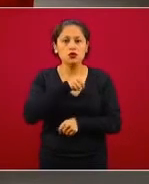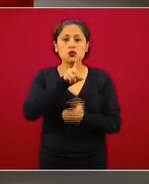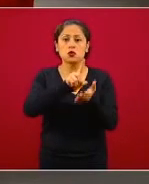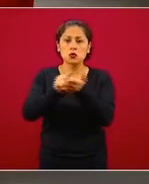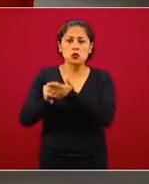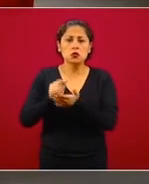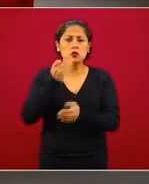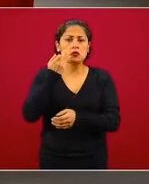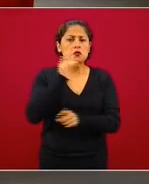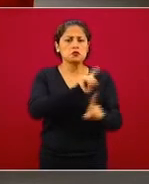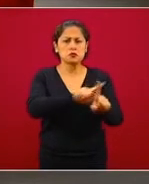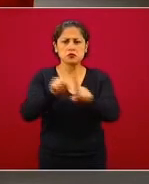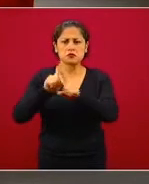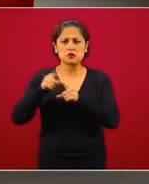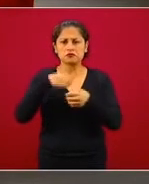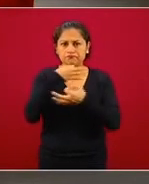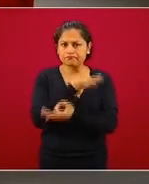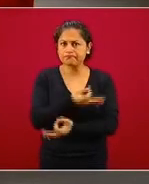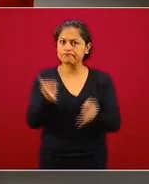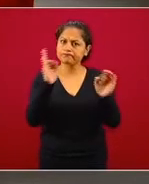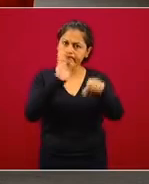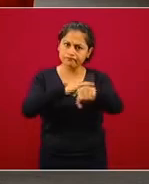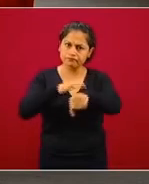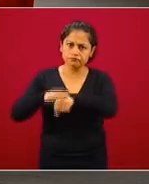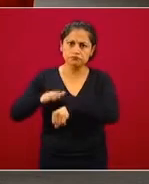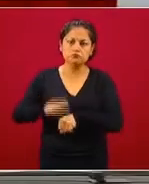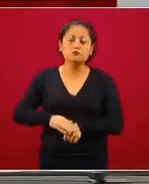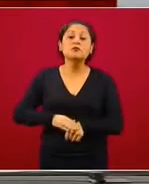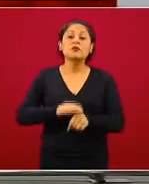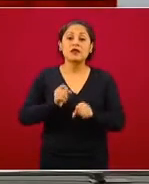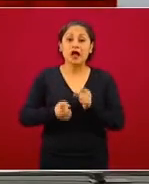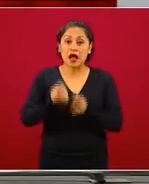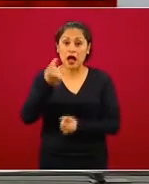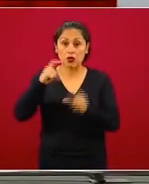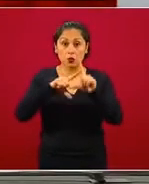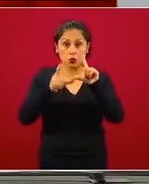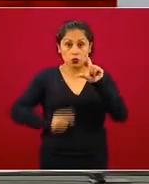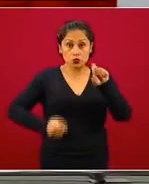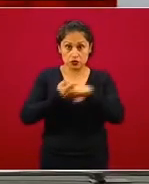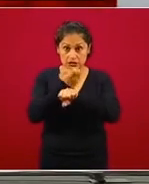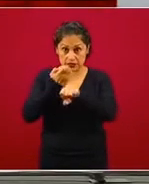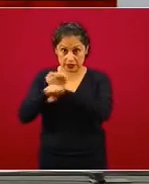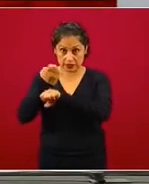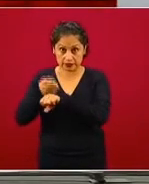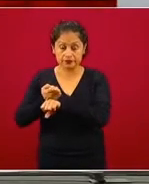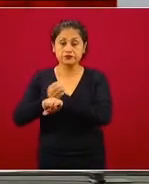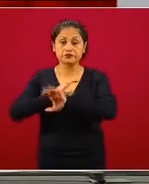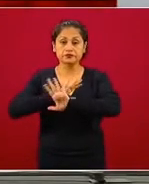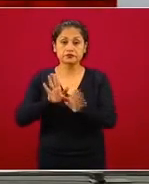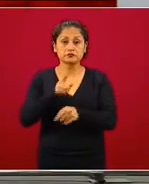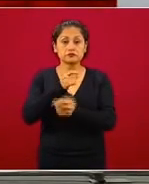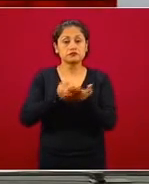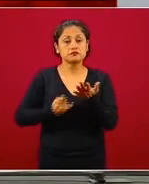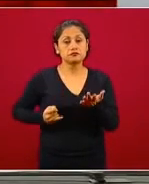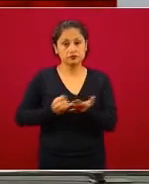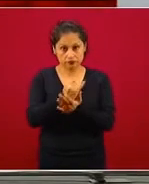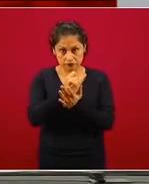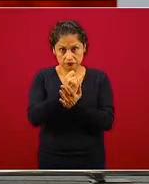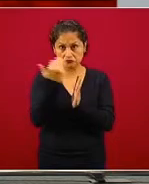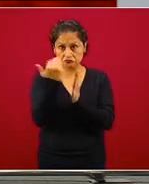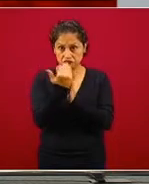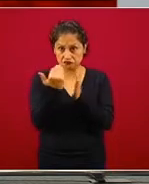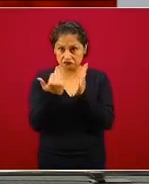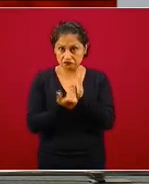here. comunicados We públicos, have the etc. National En Guard algunas on it, entidades federativas se and optó they're por working on safety for establecer hospitals, around lineamientos de